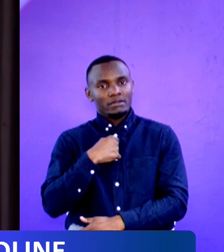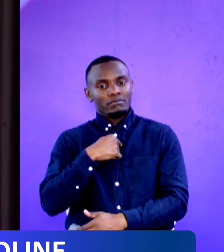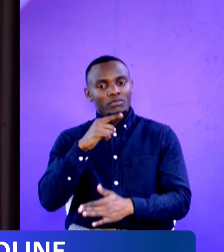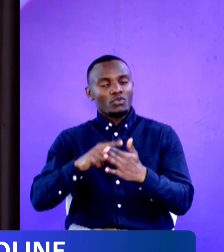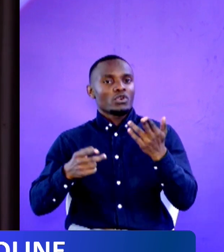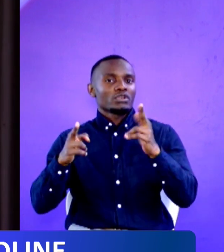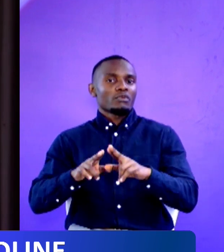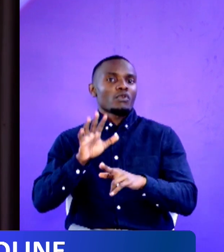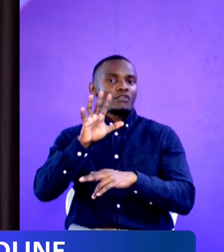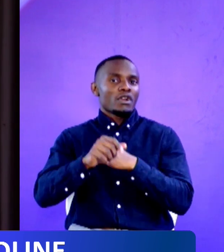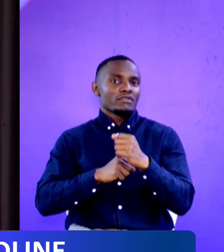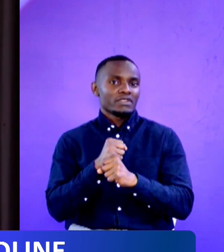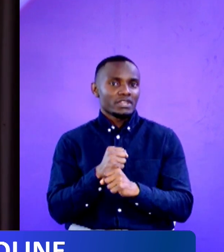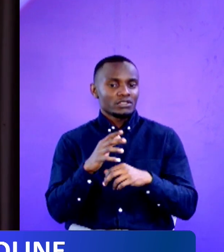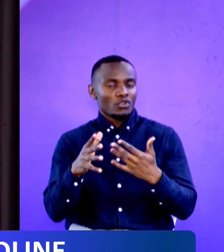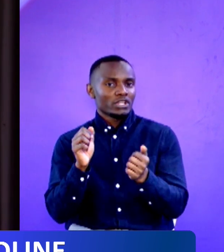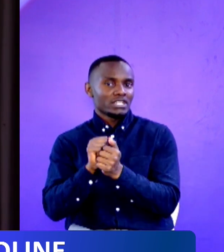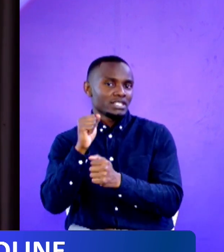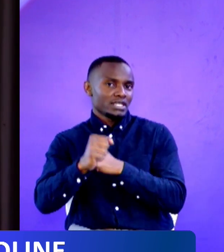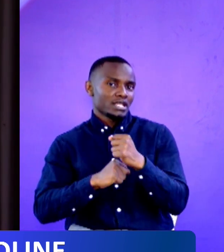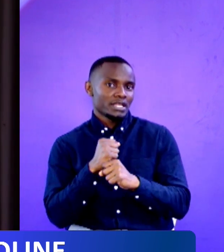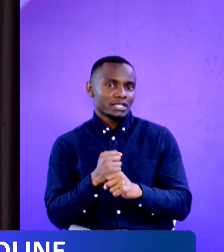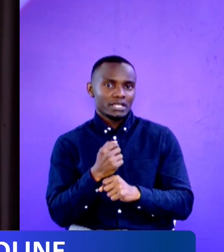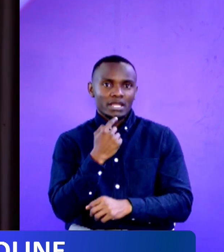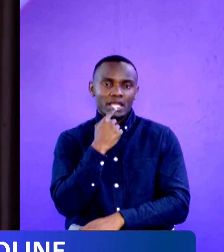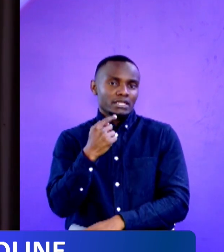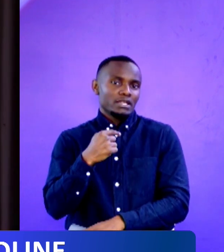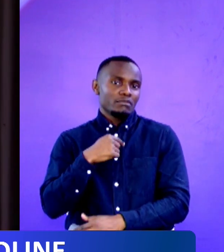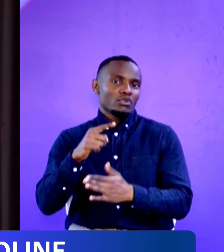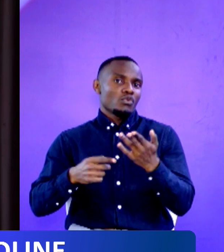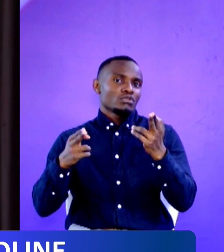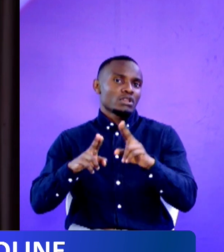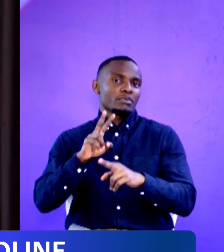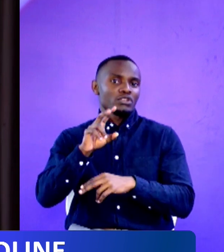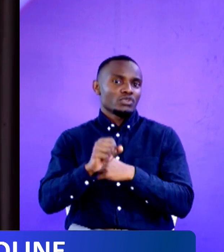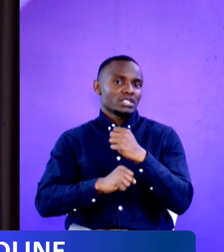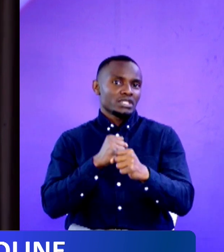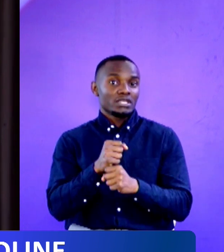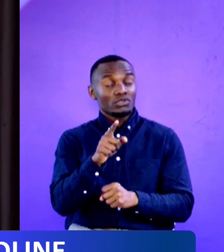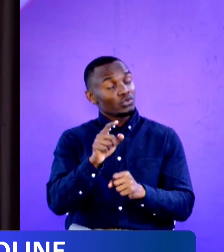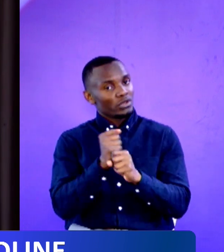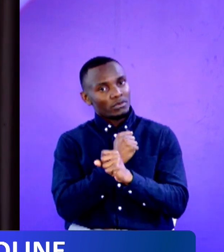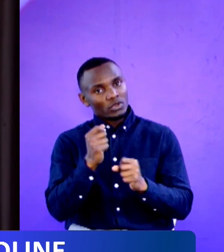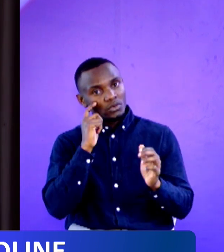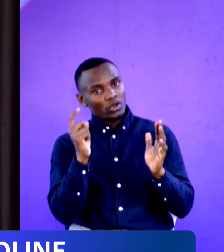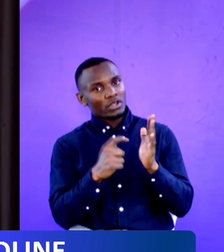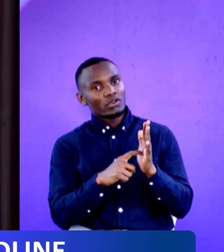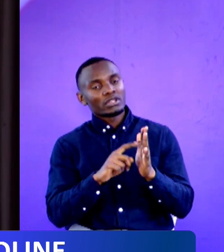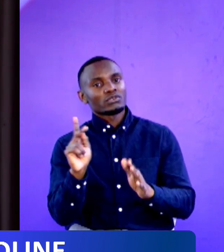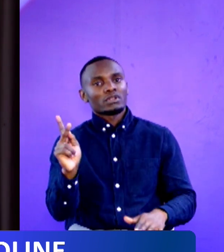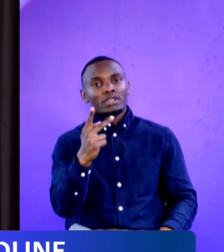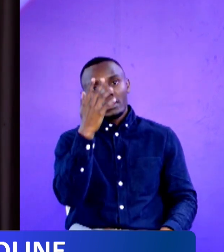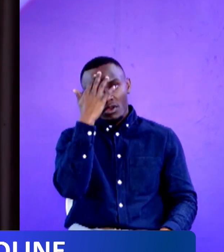me what's going to happen in 10 years. Tell me what's going to happen in 20 years. You will not recognize Kenya because it will be a different